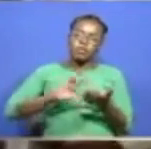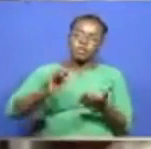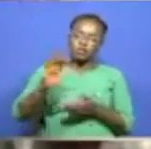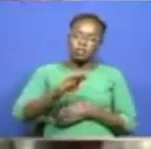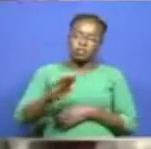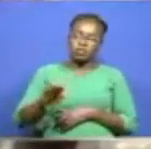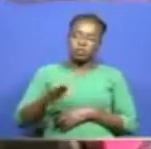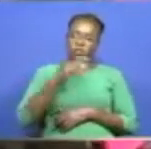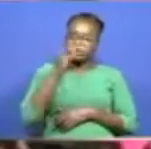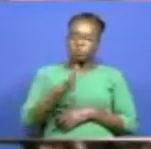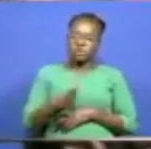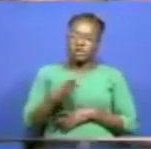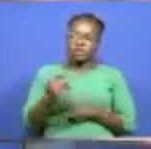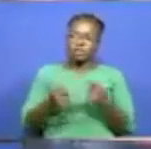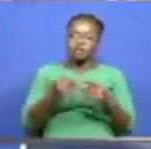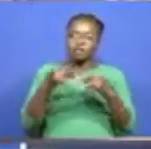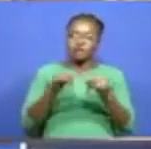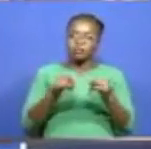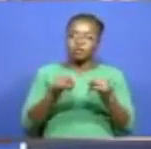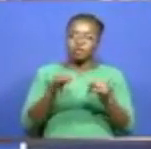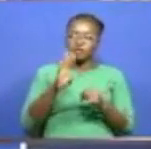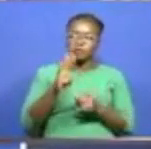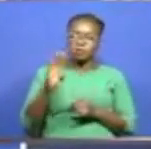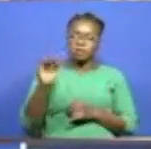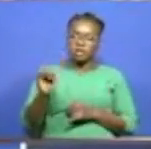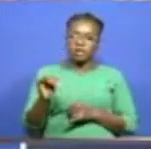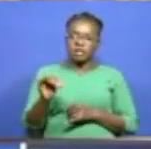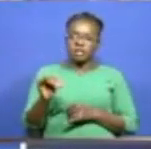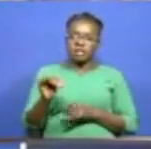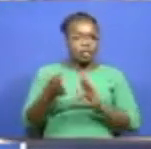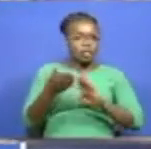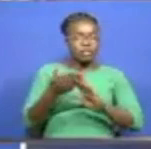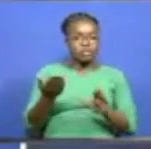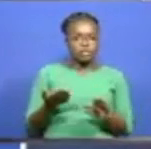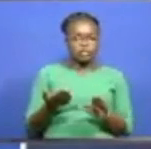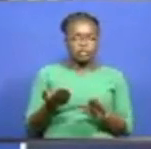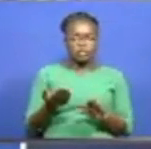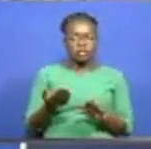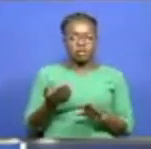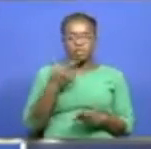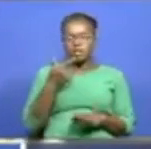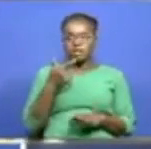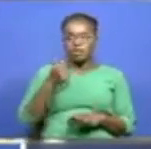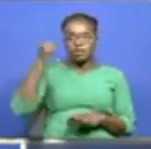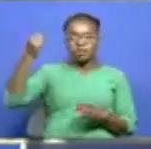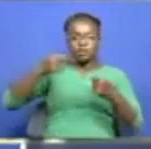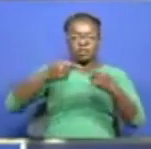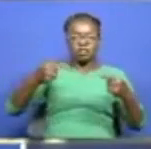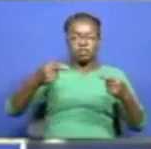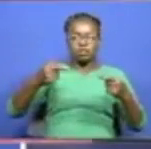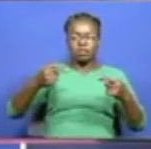Boaz Okoth wants the process of implementing the Building Bridges Initiative report hastened. Okoth says political rivalry